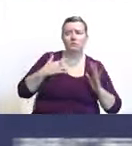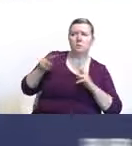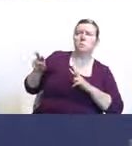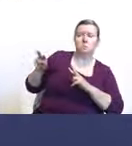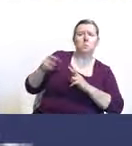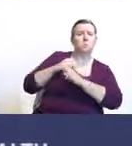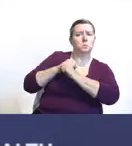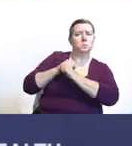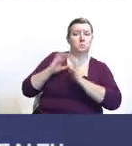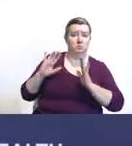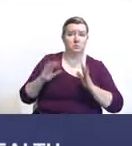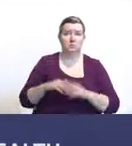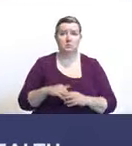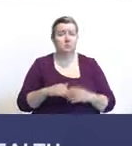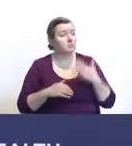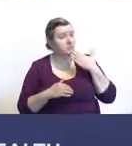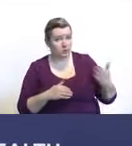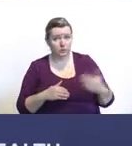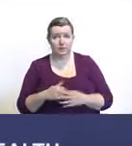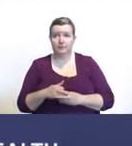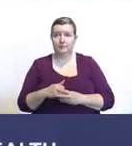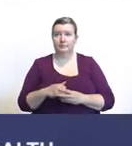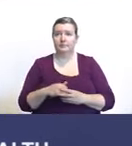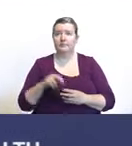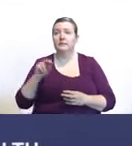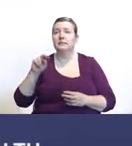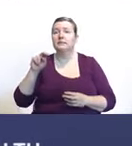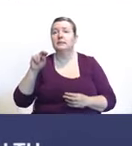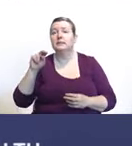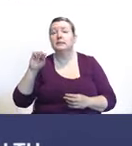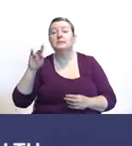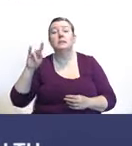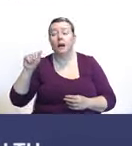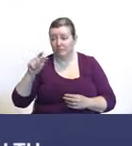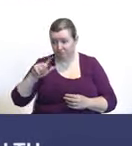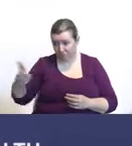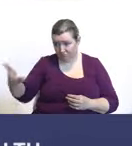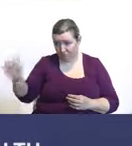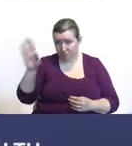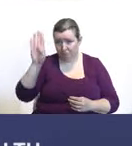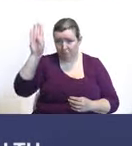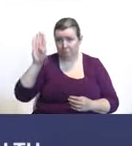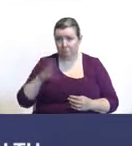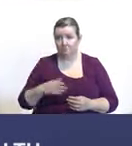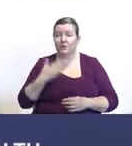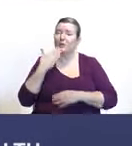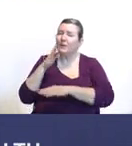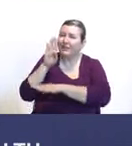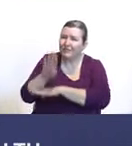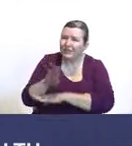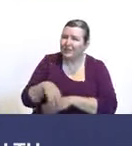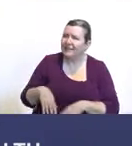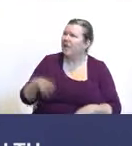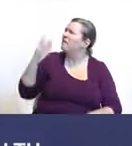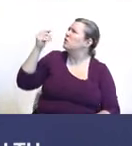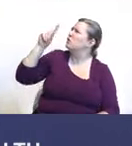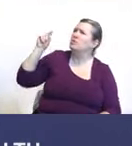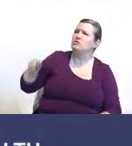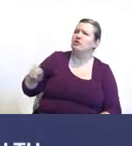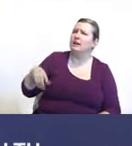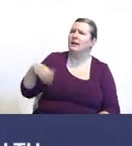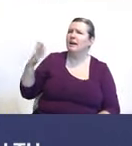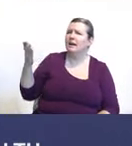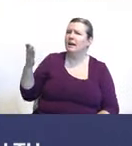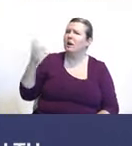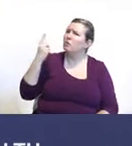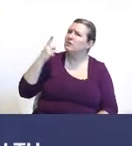Thank you. Nikita, is that you? It is indeed. Good to see you. Afternoon, Governor. Good afternoon. So I just have a couple of quick ones. I'm wondering if you've